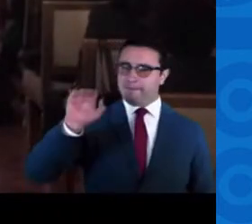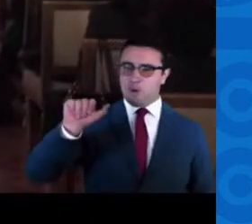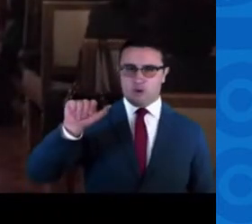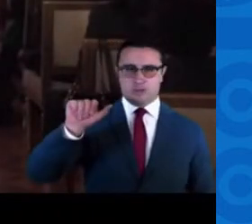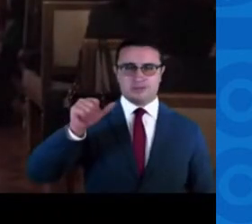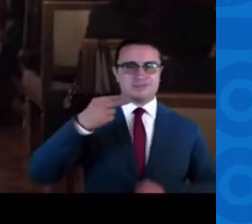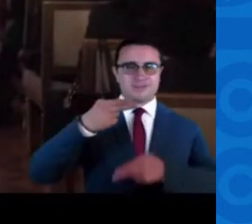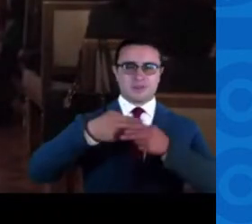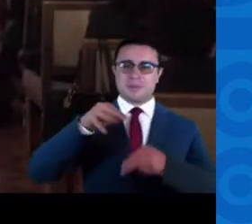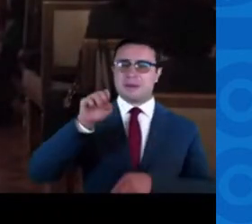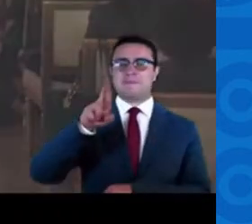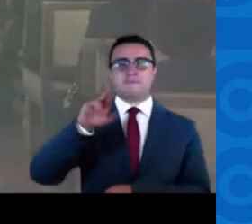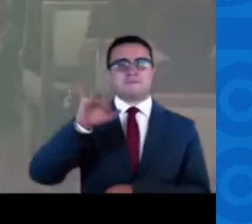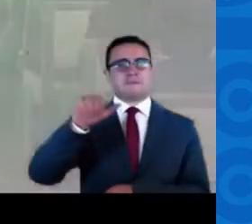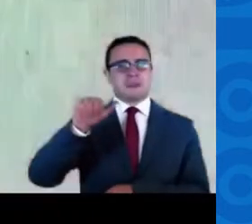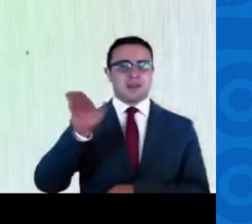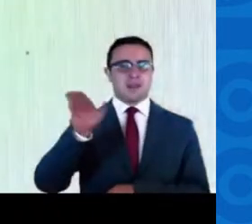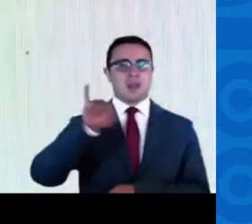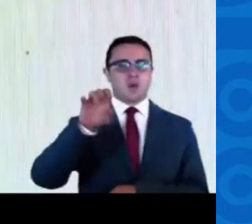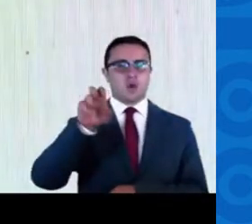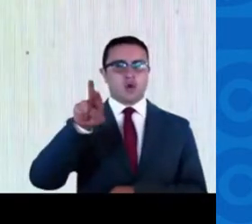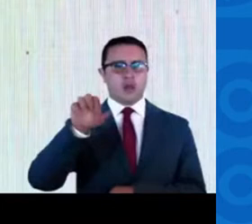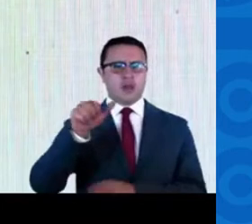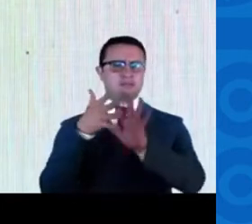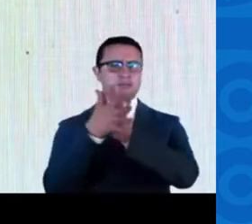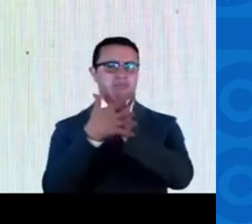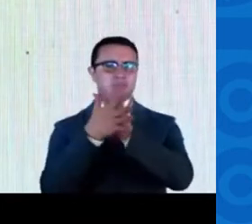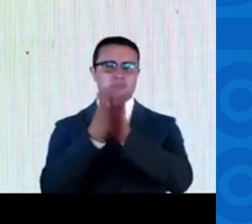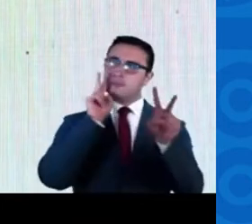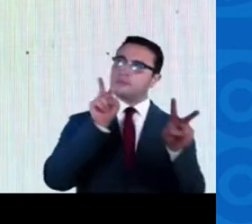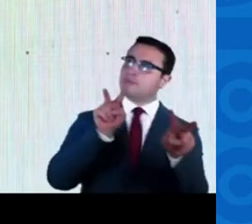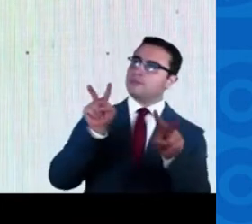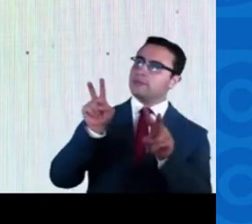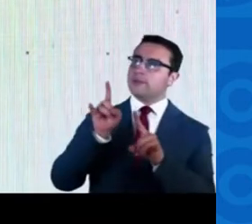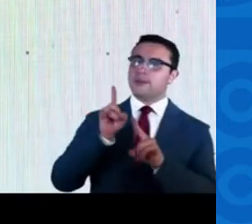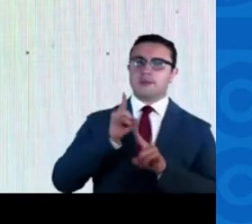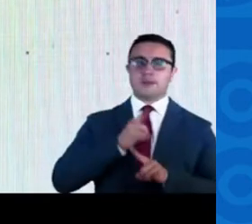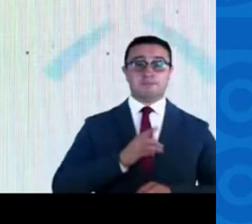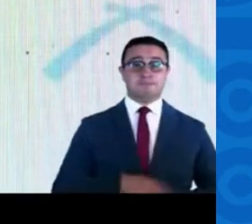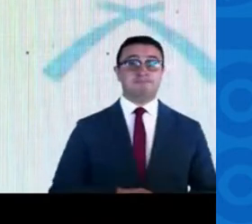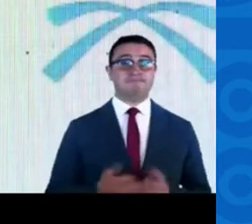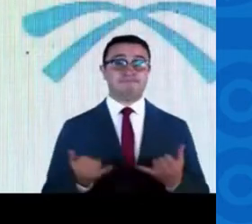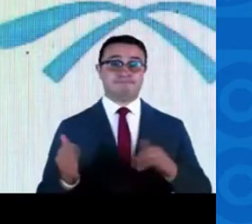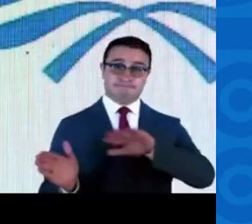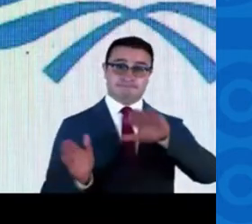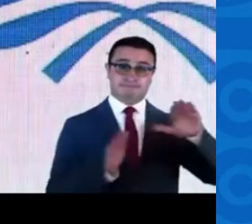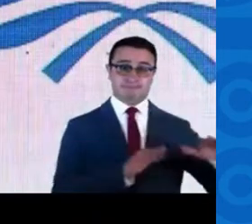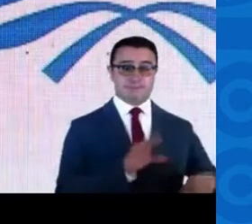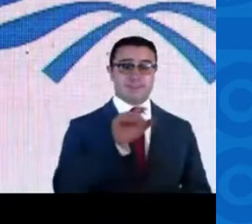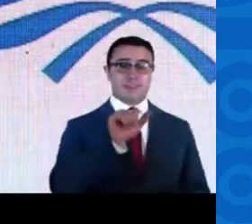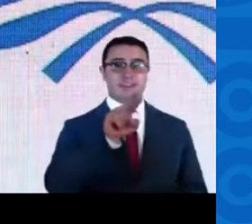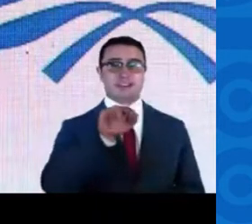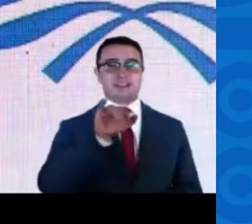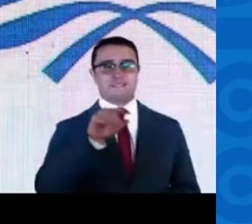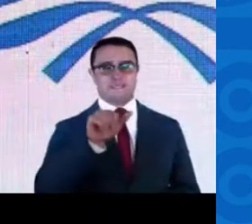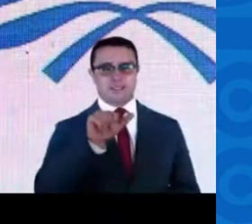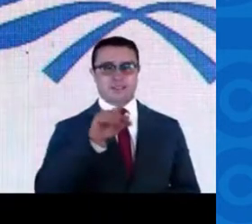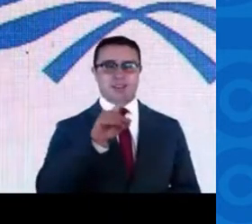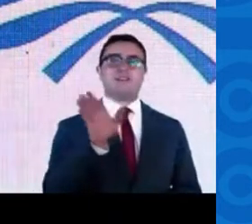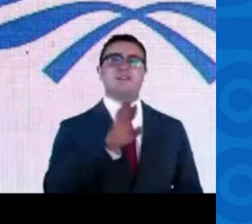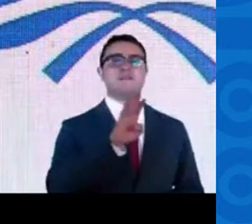Thank you, First Lady of the country, Mrs. Maria Juliana Ruiz. And now we give the floor to